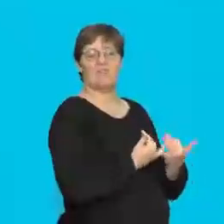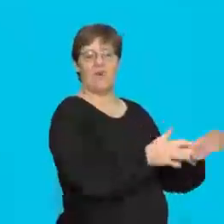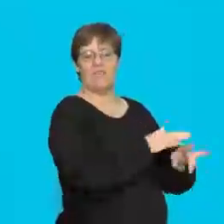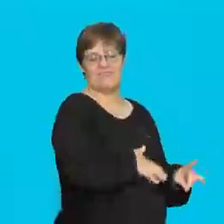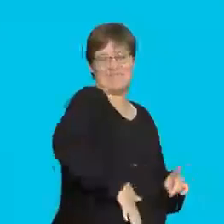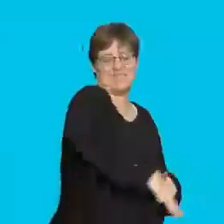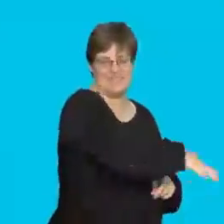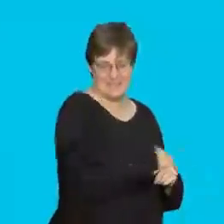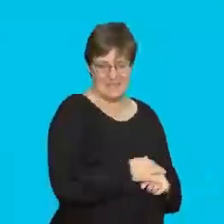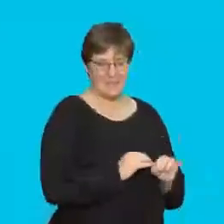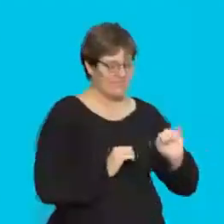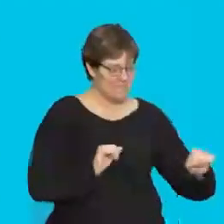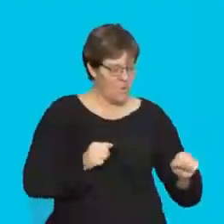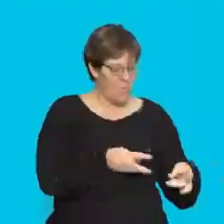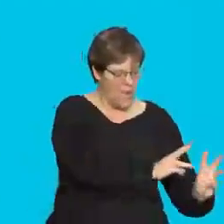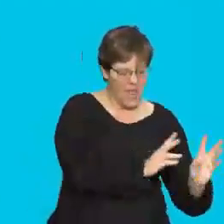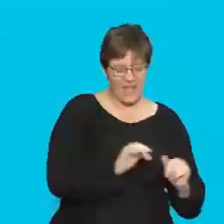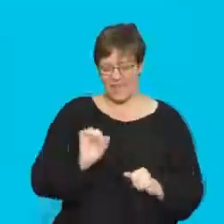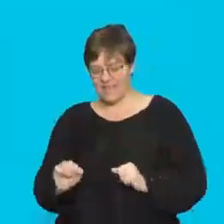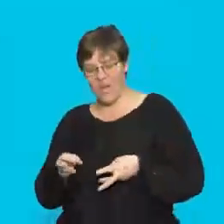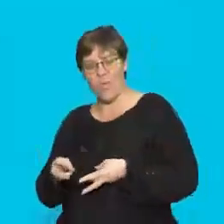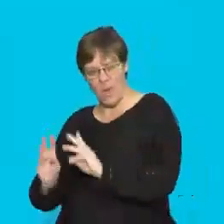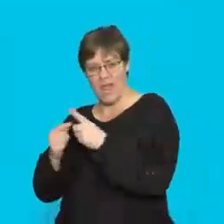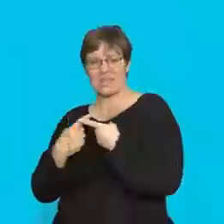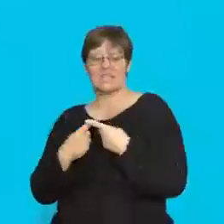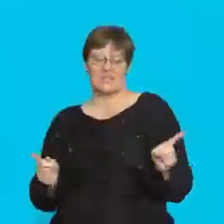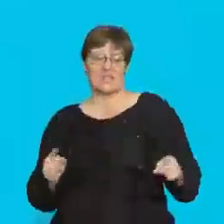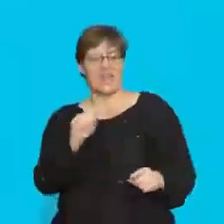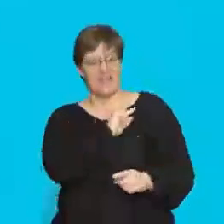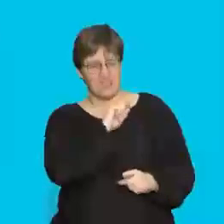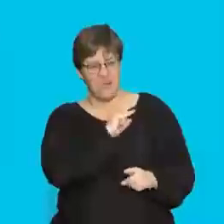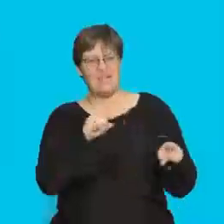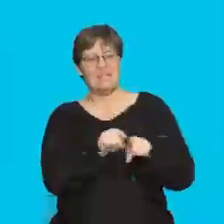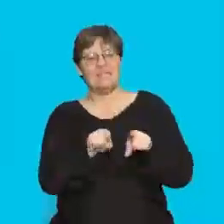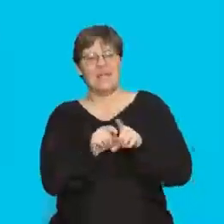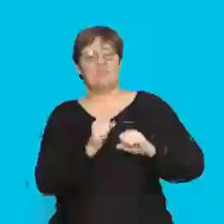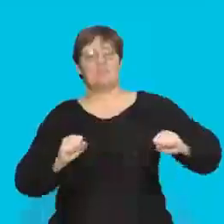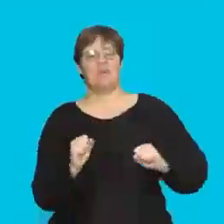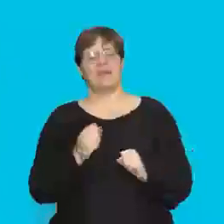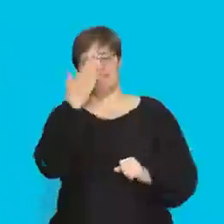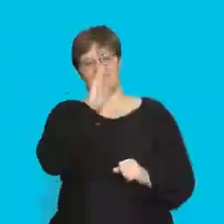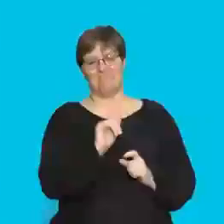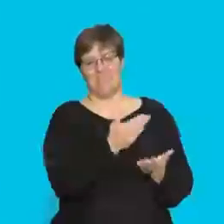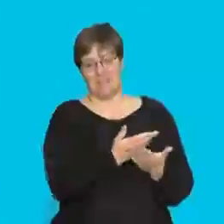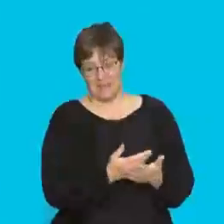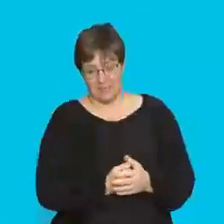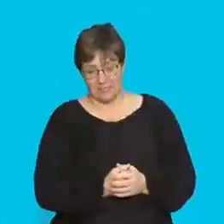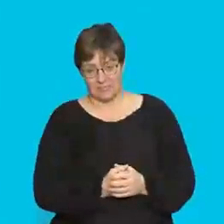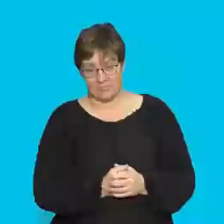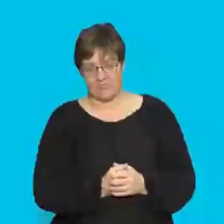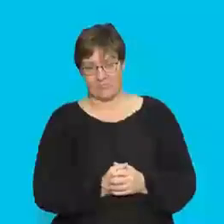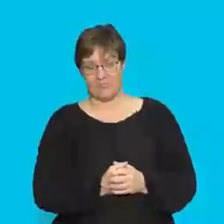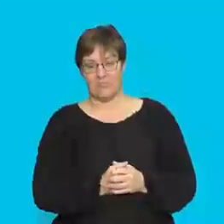same habitat, they have different niches, and this allows them to occupy the same